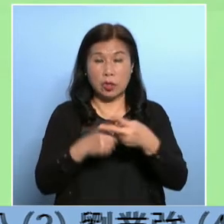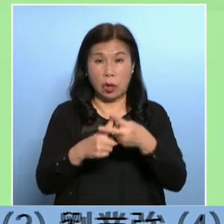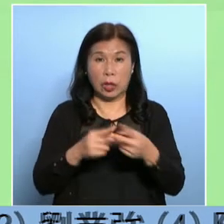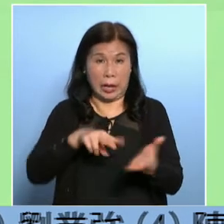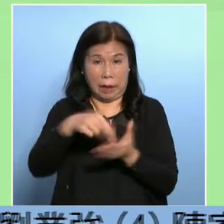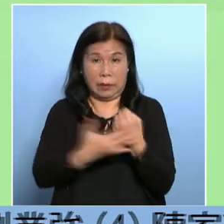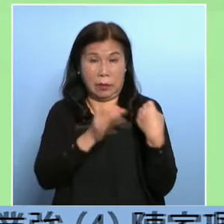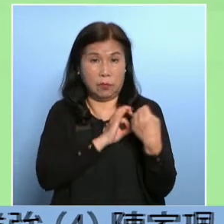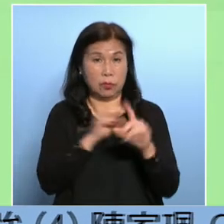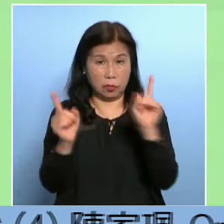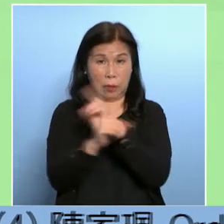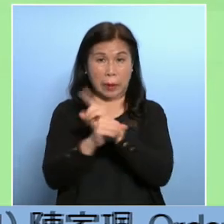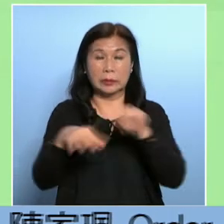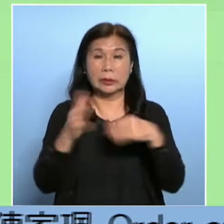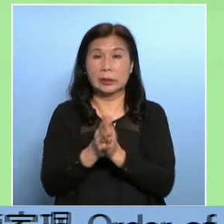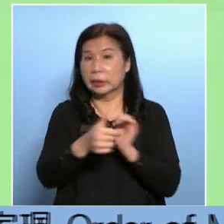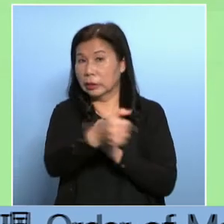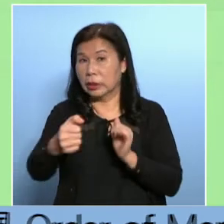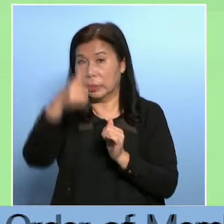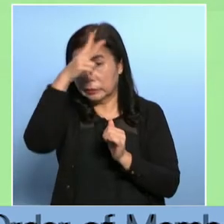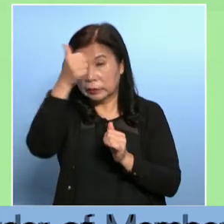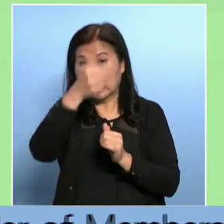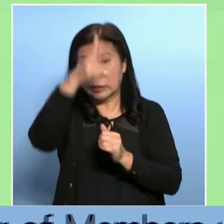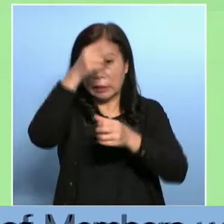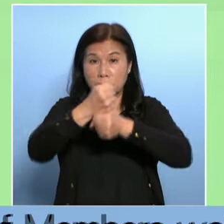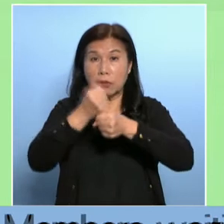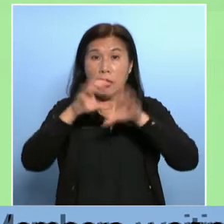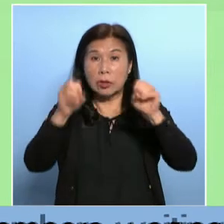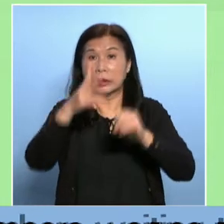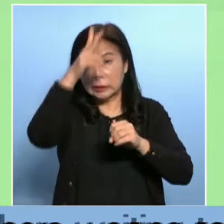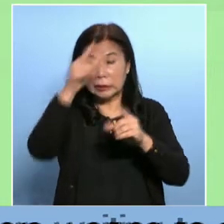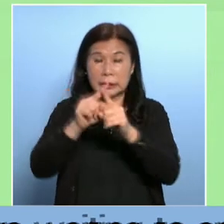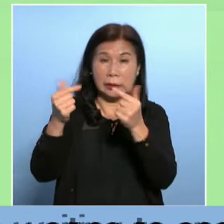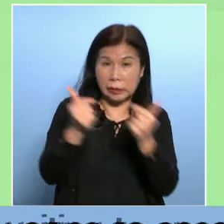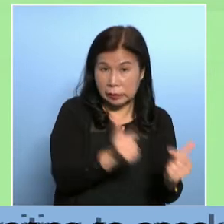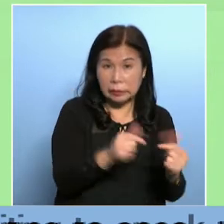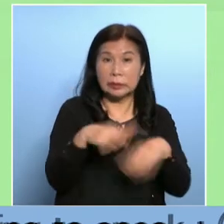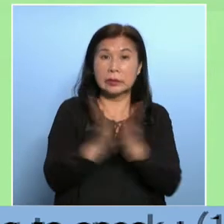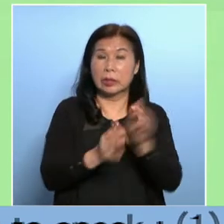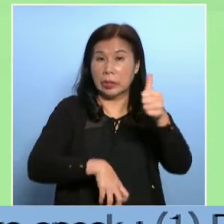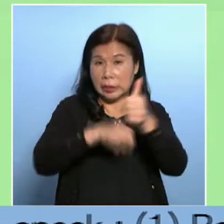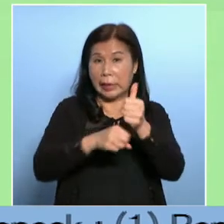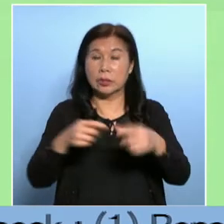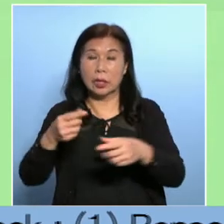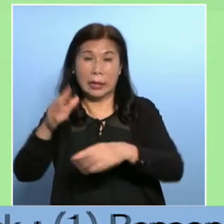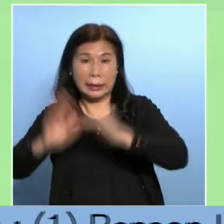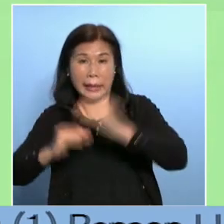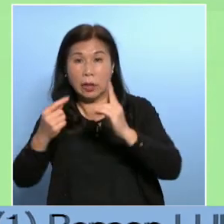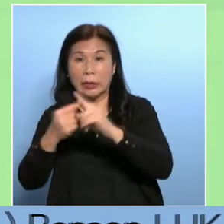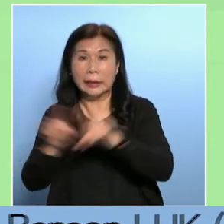As the industry representative in Legislature, I must express thanks to the government that the government will continue